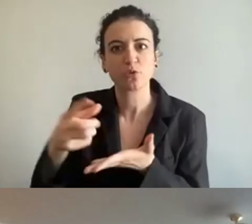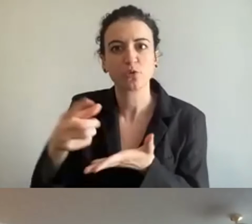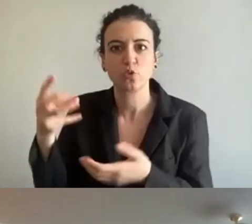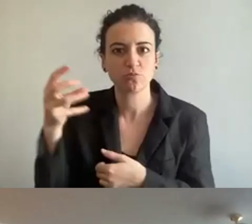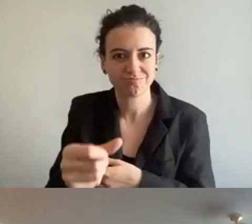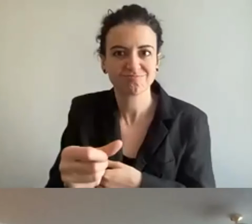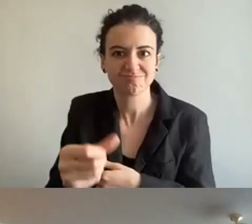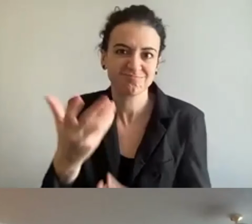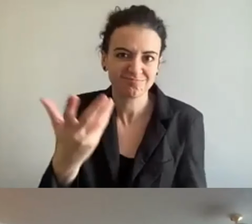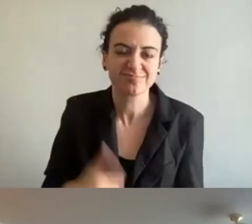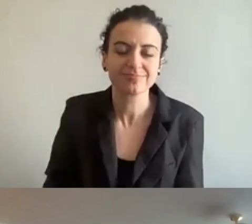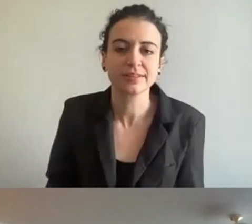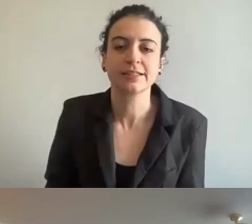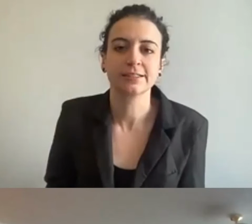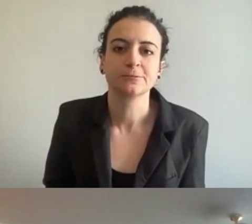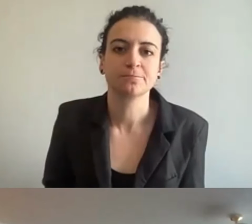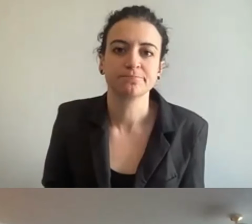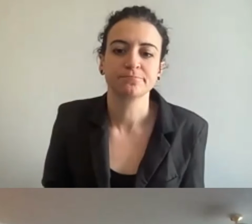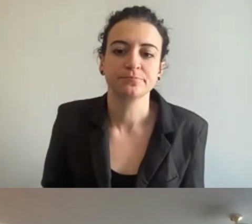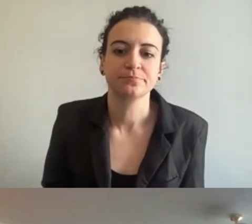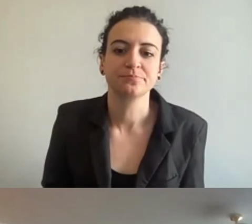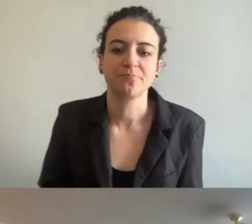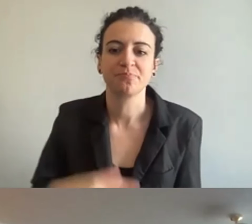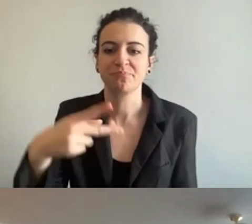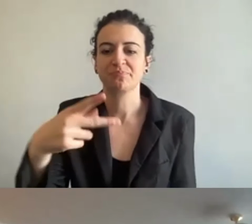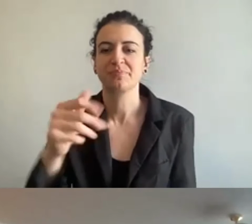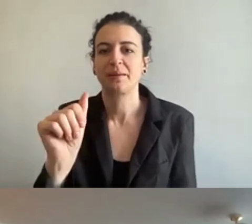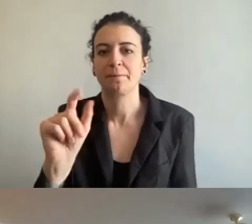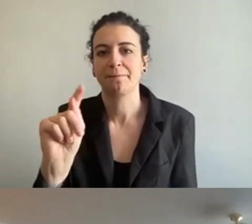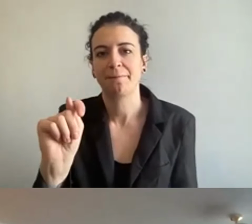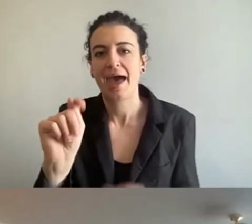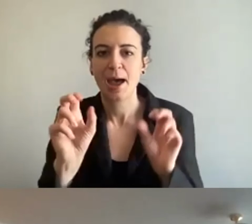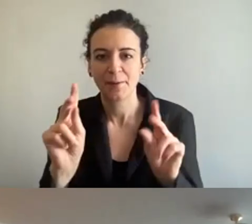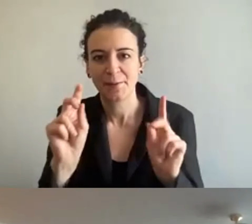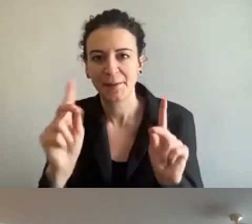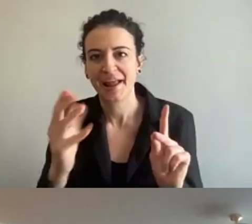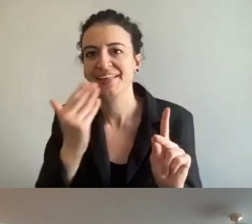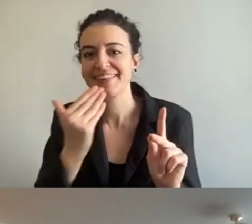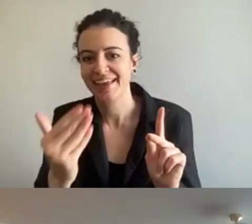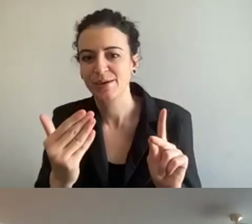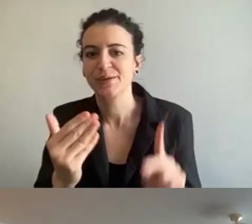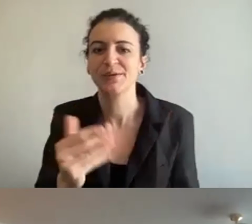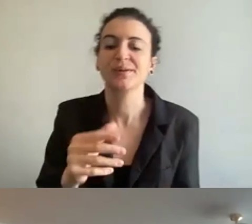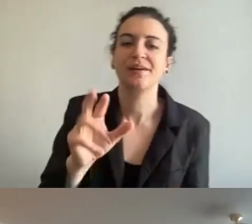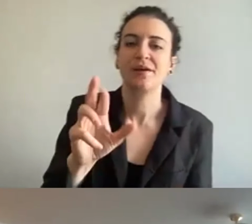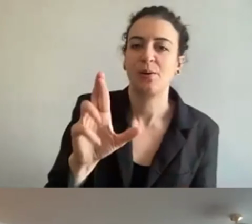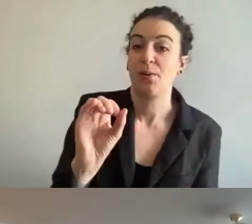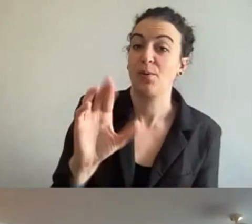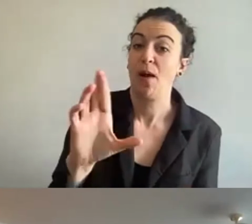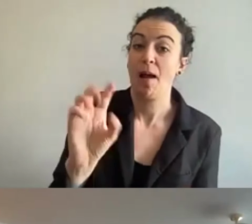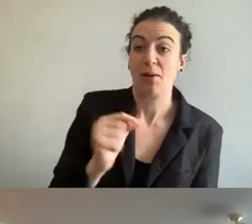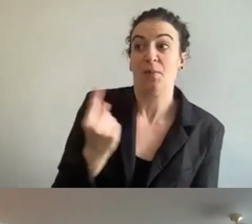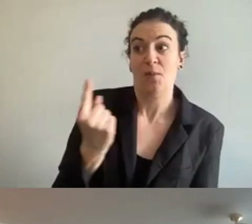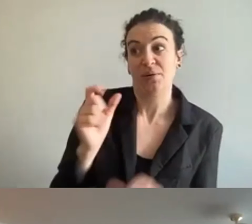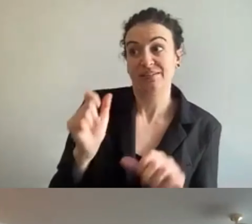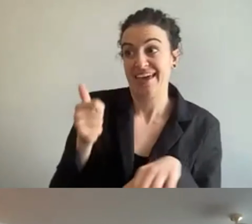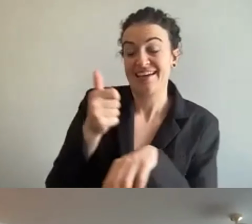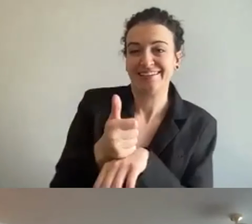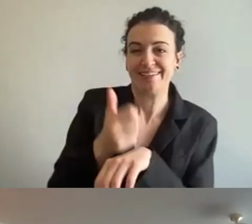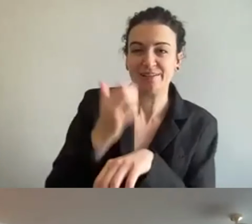go. Right. Okay. And there's I always just- GoFundMe. Yeah, there you go. There's always that.